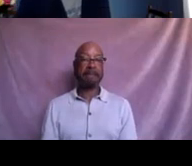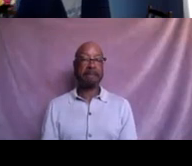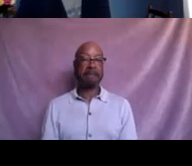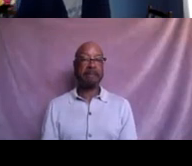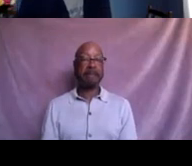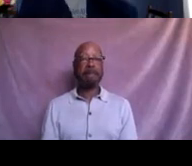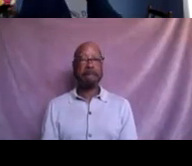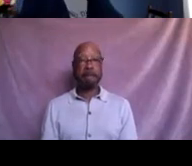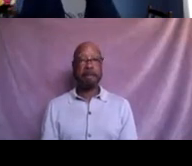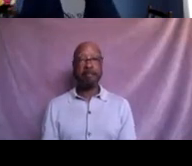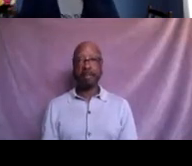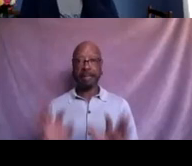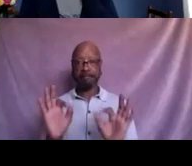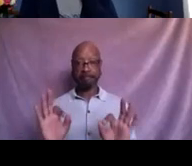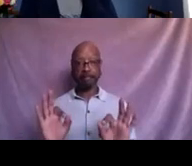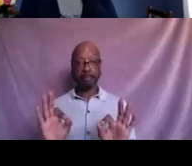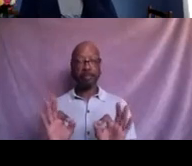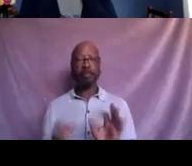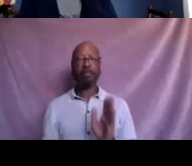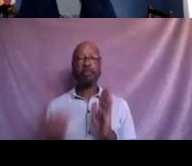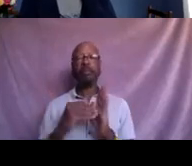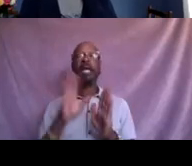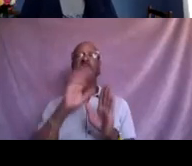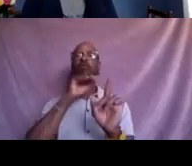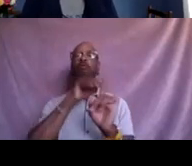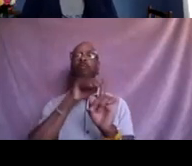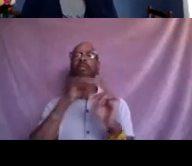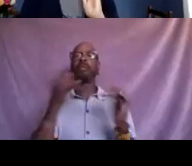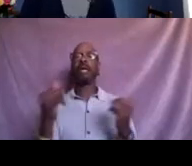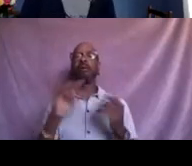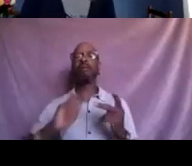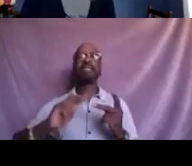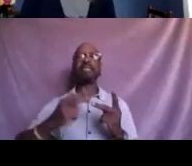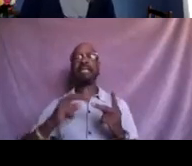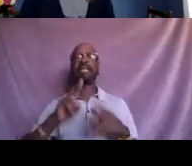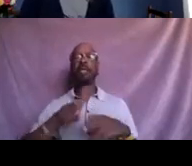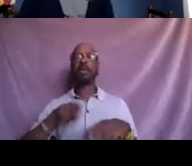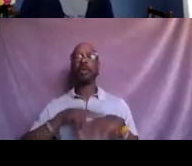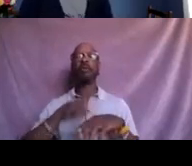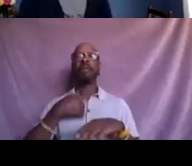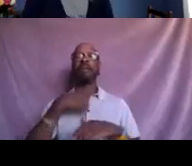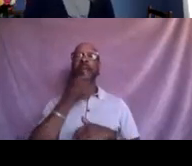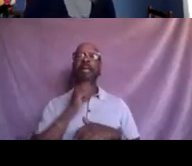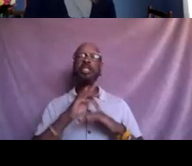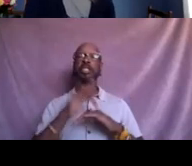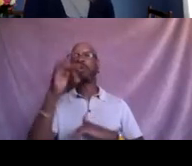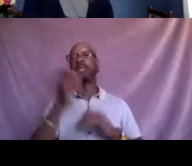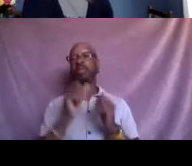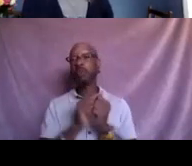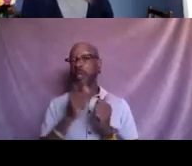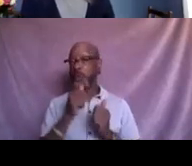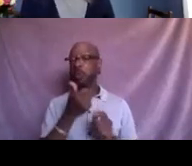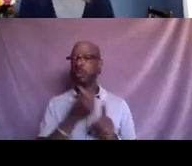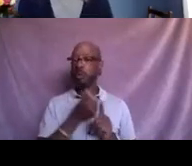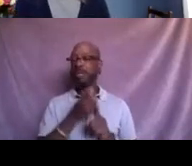Okay. And again, I'm going to remind you right now of our second norm of having patience and grace with yourself and with others.